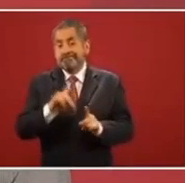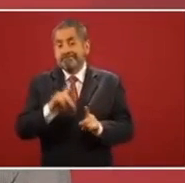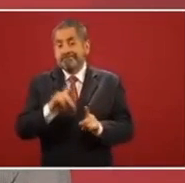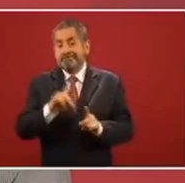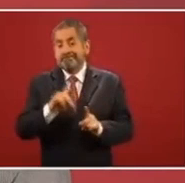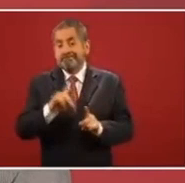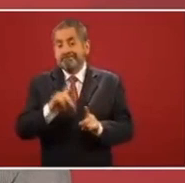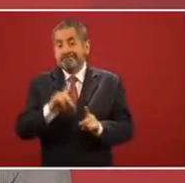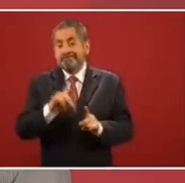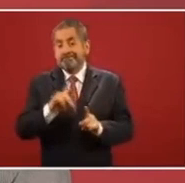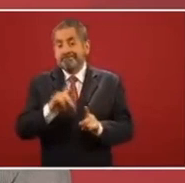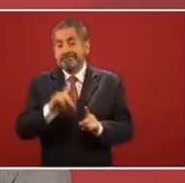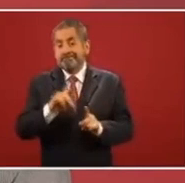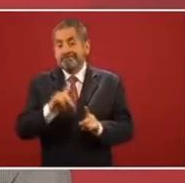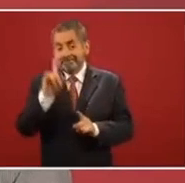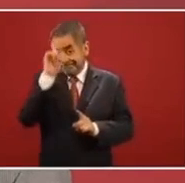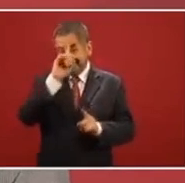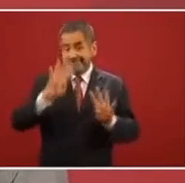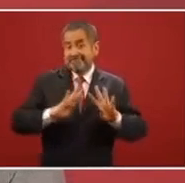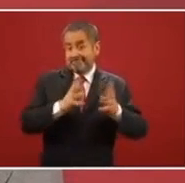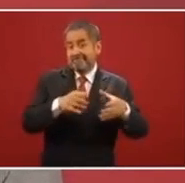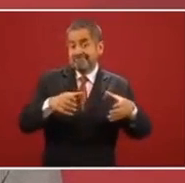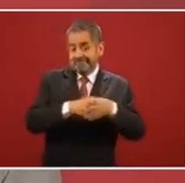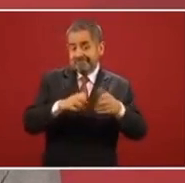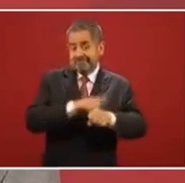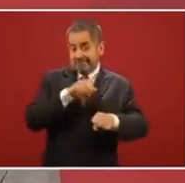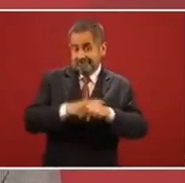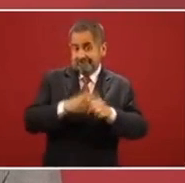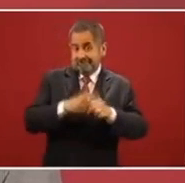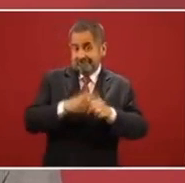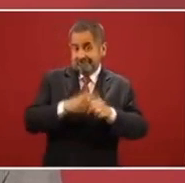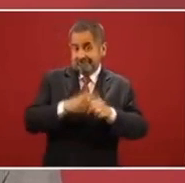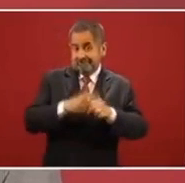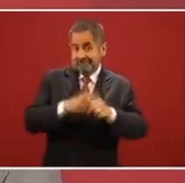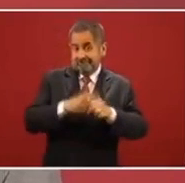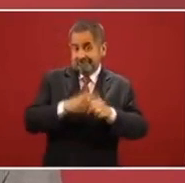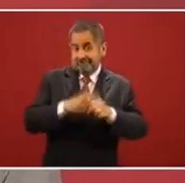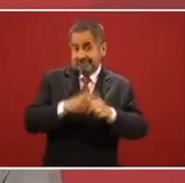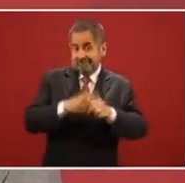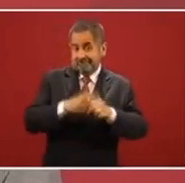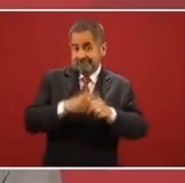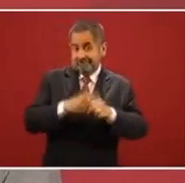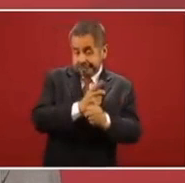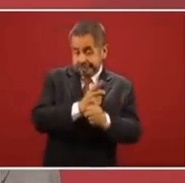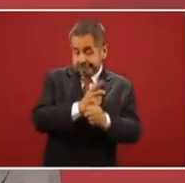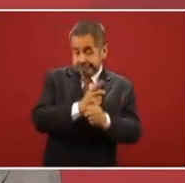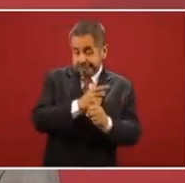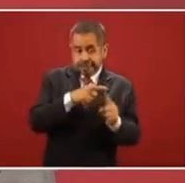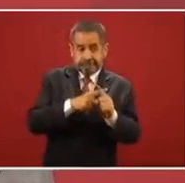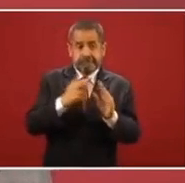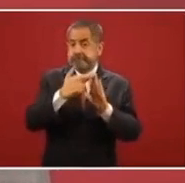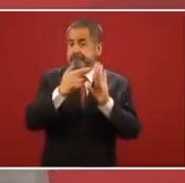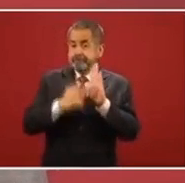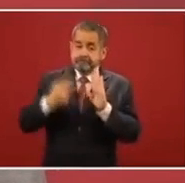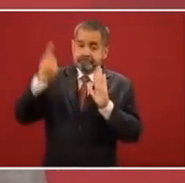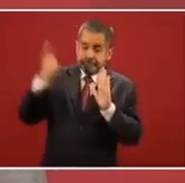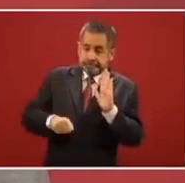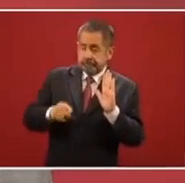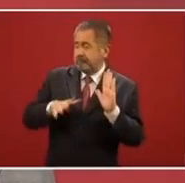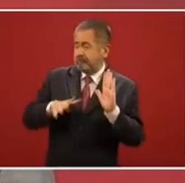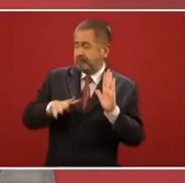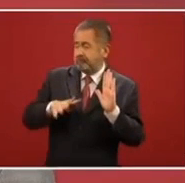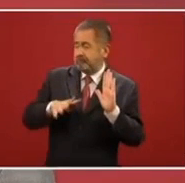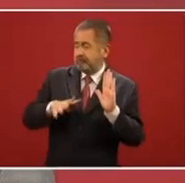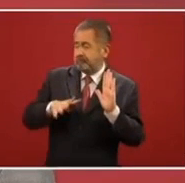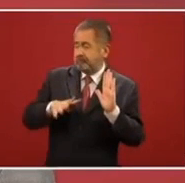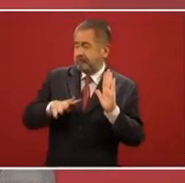República, in the whole republic, cuyas disposiciones whose dispositions son